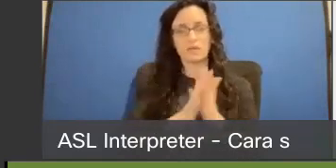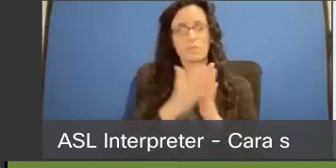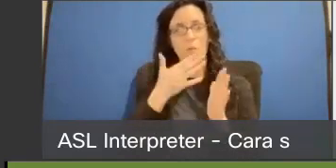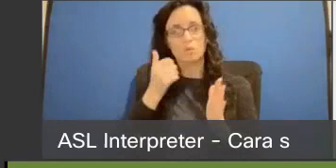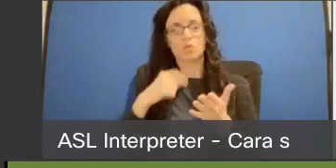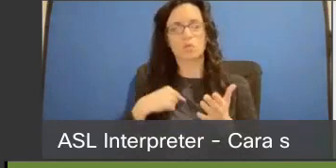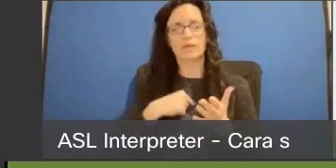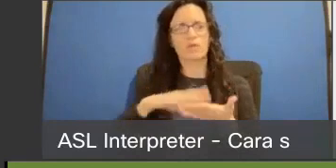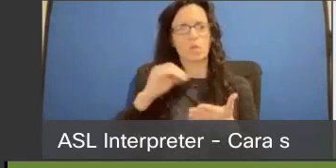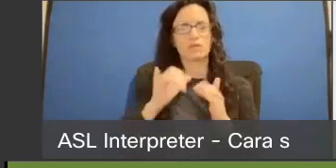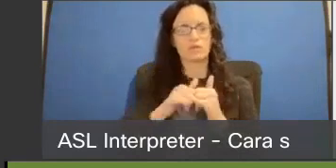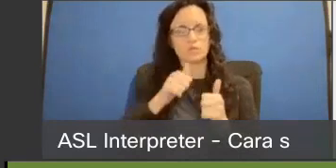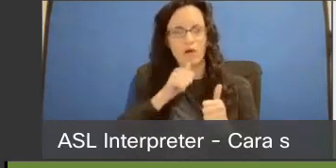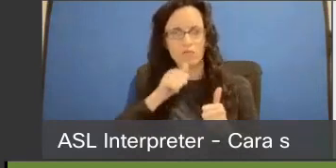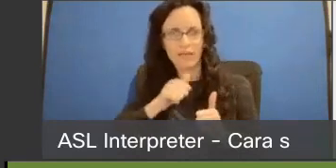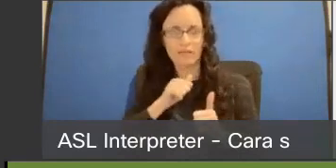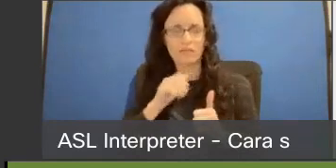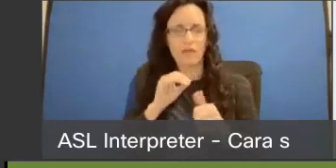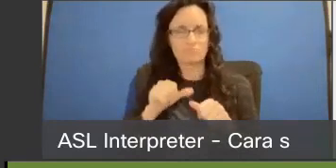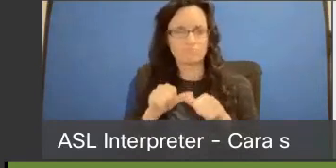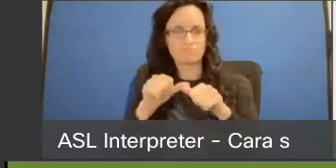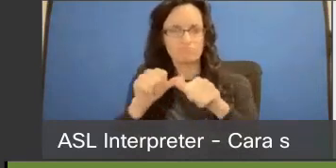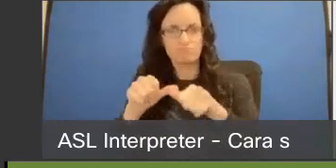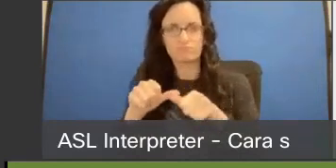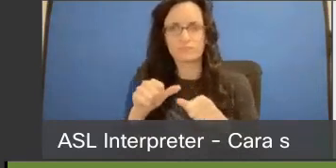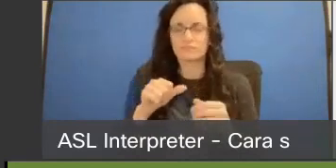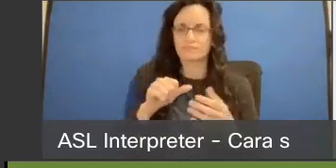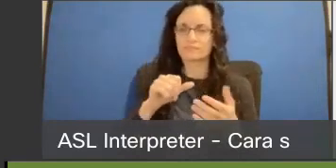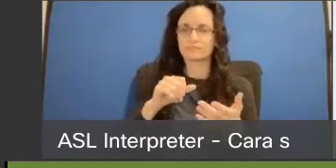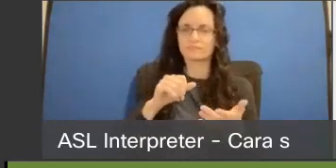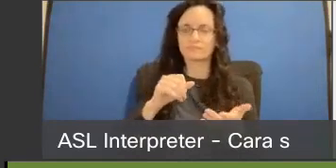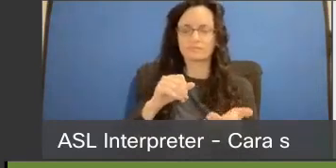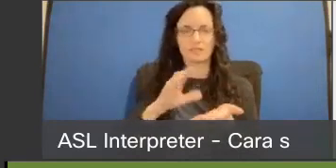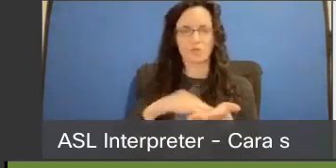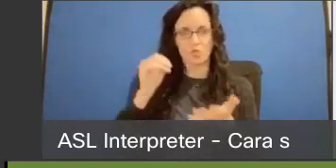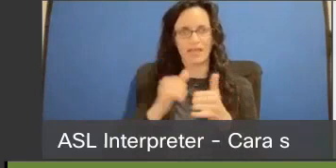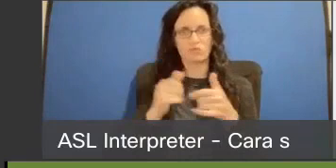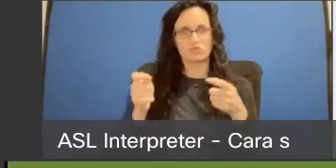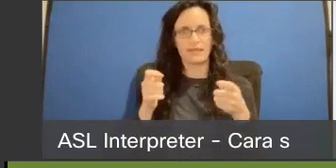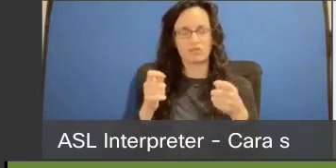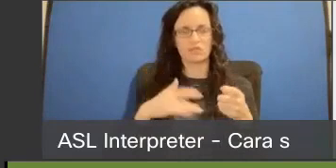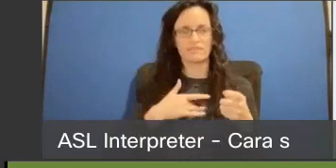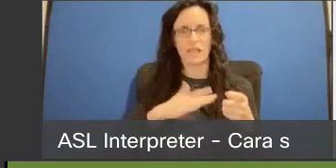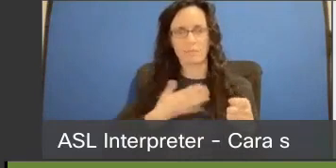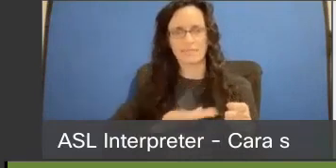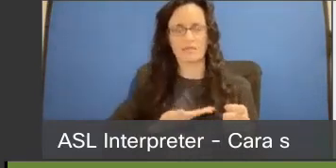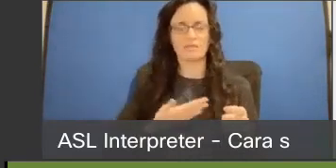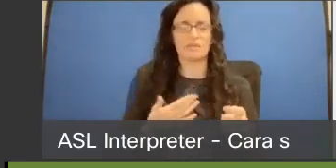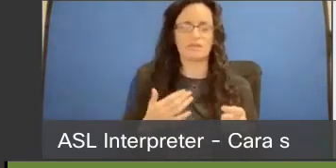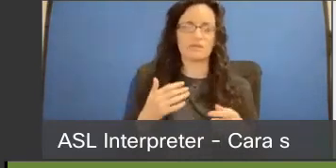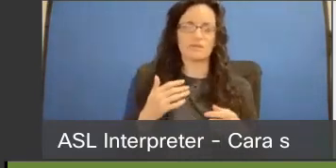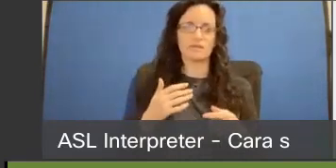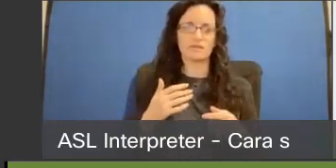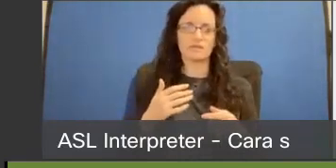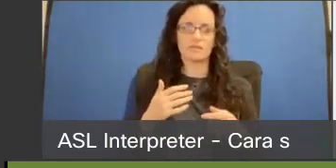of trajectory, if you will, of our own experiences of being upset or distressed. Not always so for some of the people